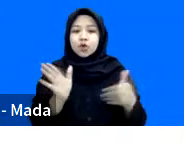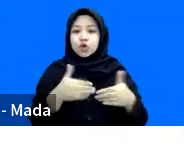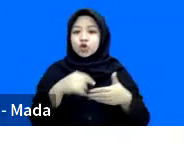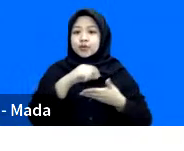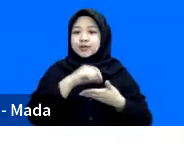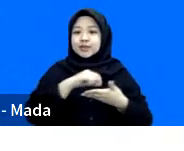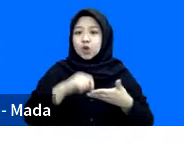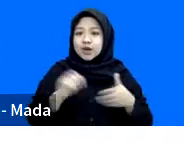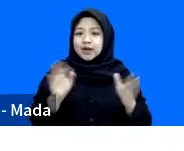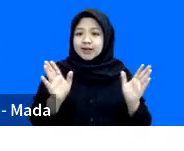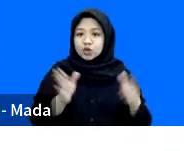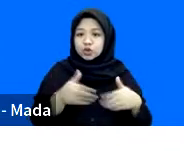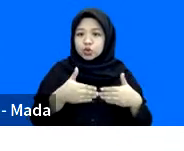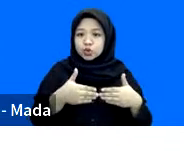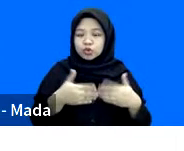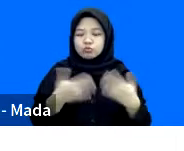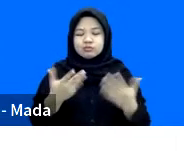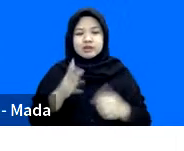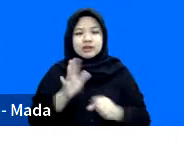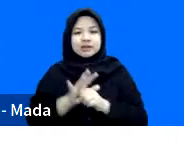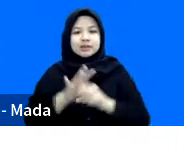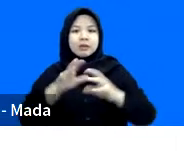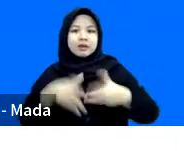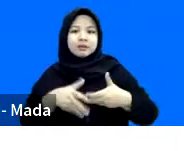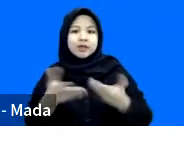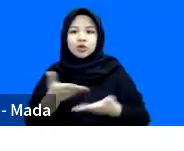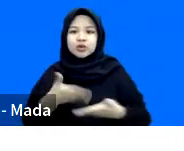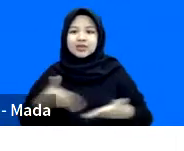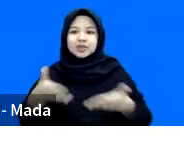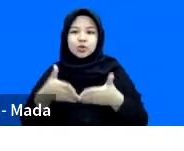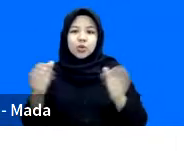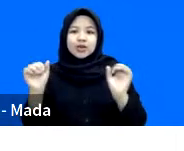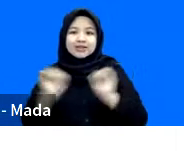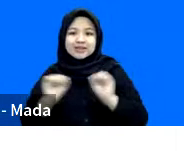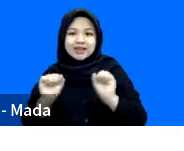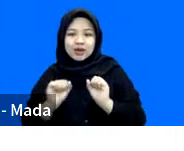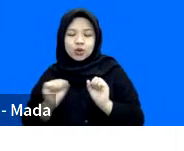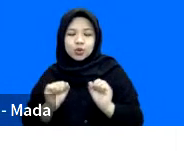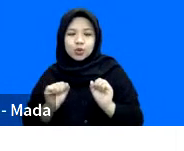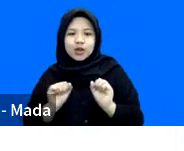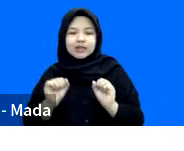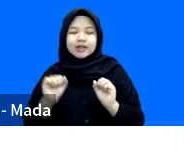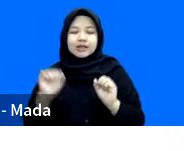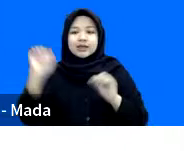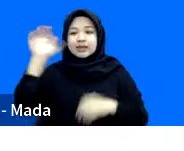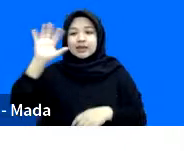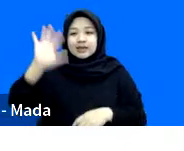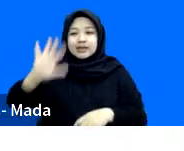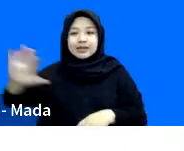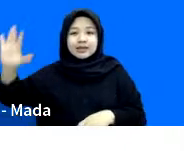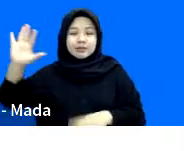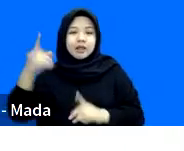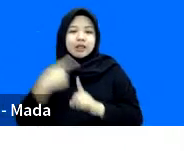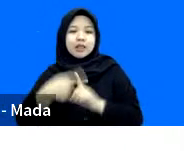pandemics, due to climate emergencies, which are becoming more frequent and more severe, and due to